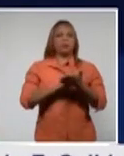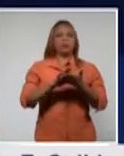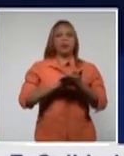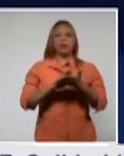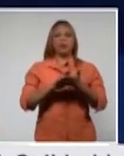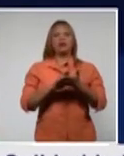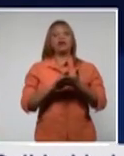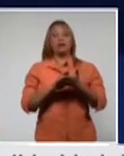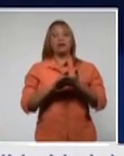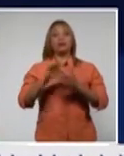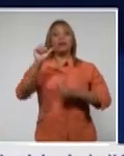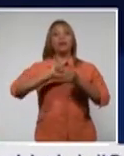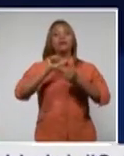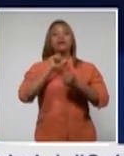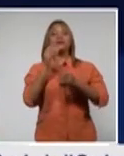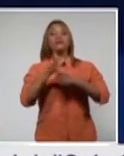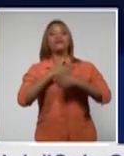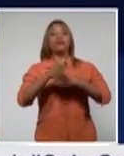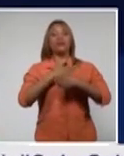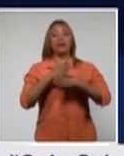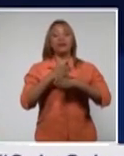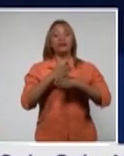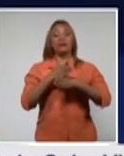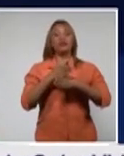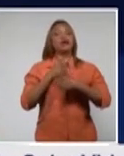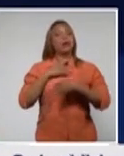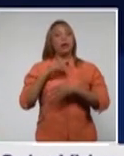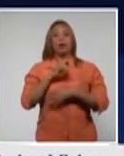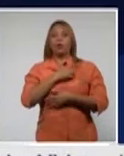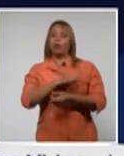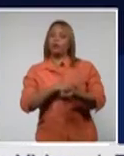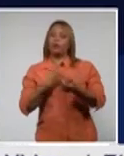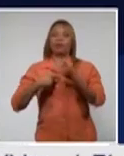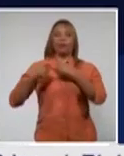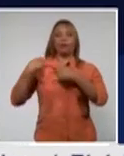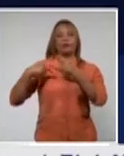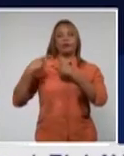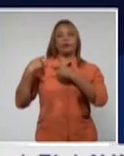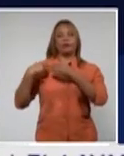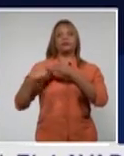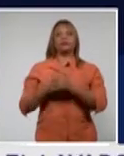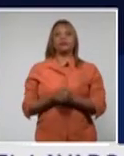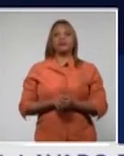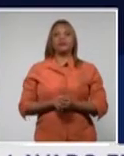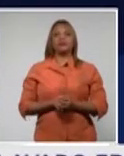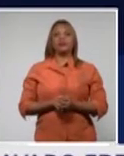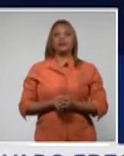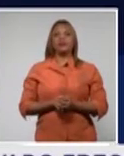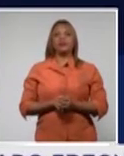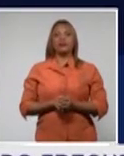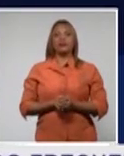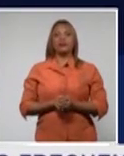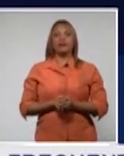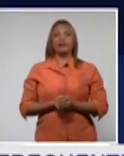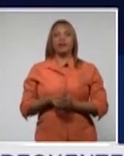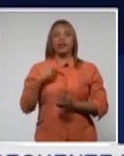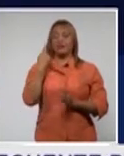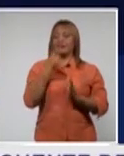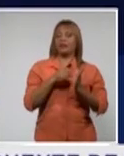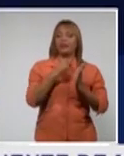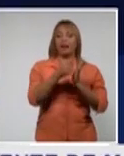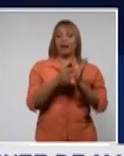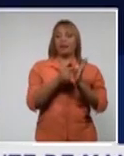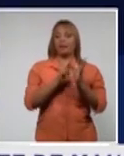were asymptomatic at the time of testing. This is a slight change in the trend we have been seeing here in